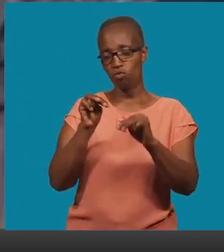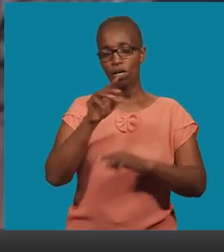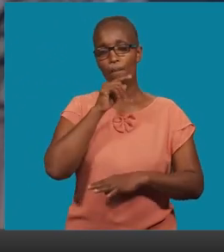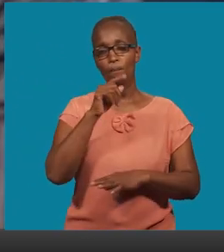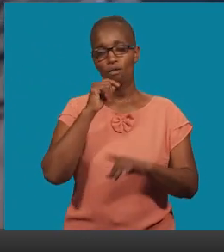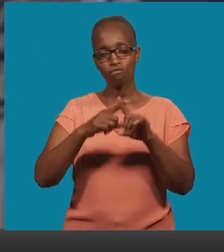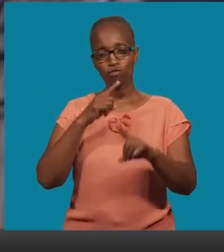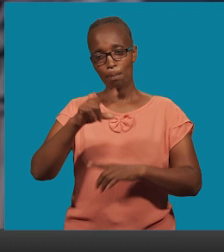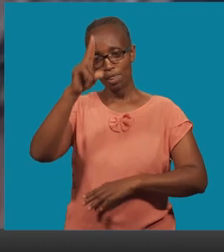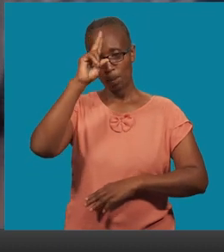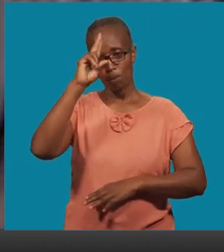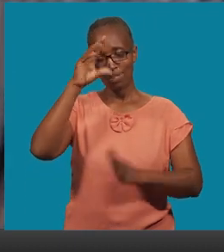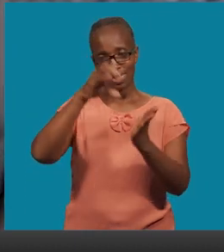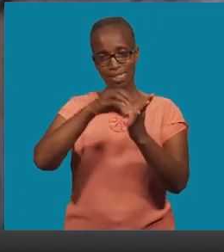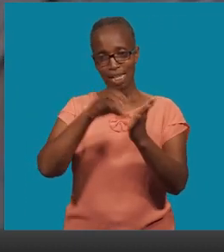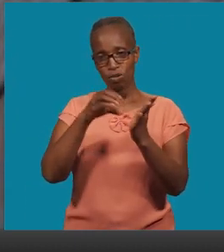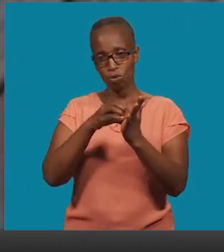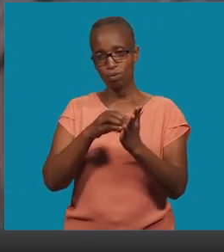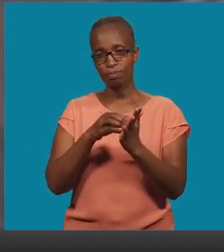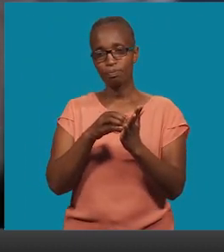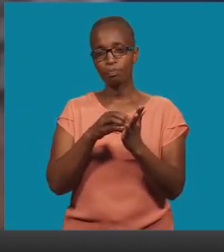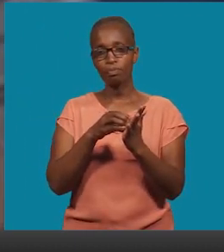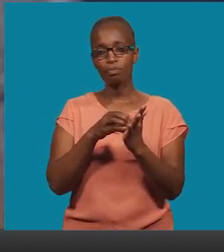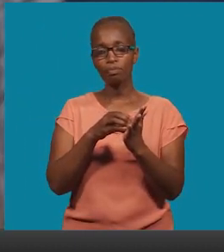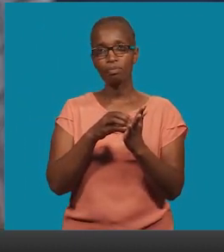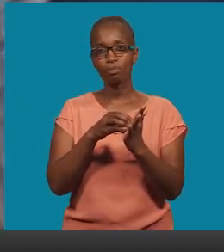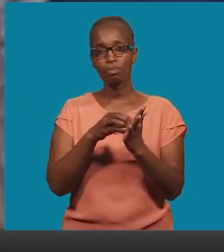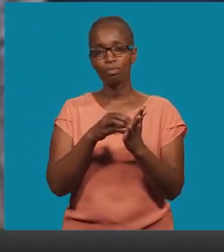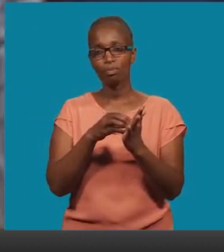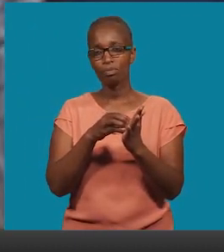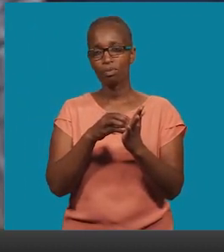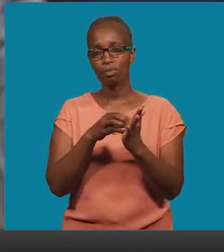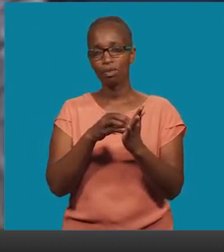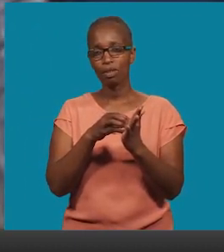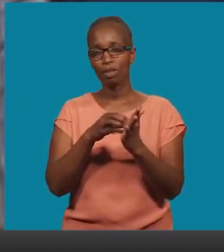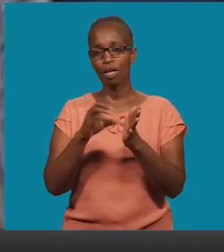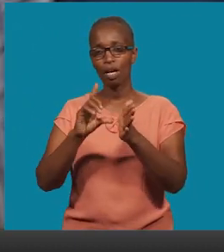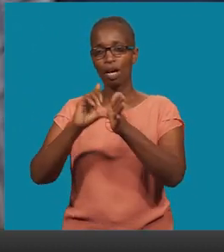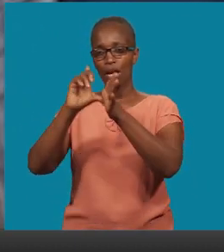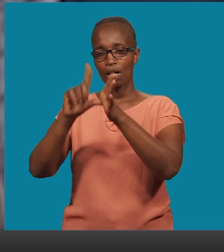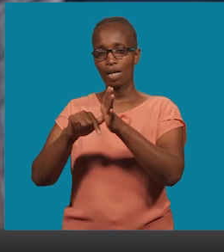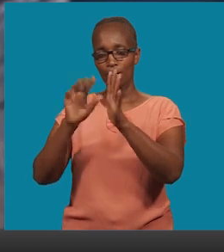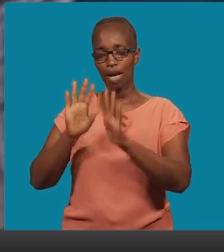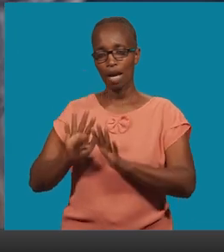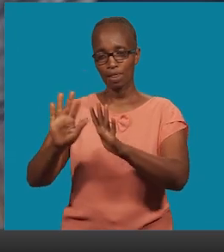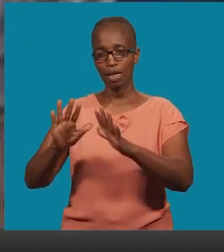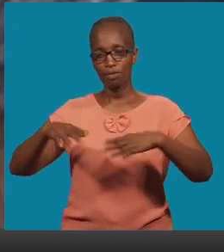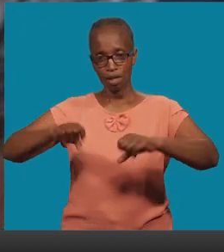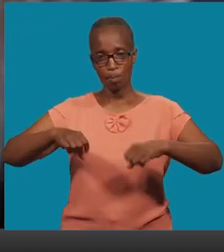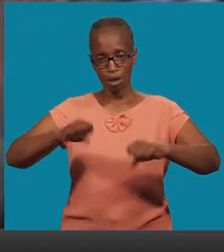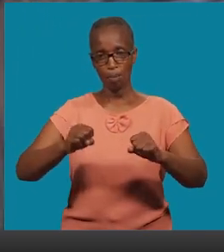short, even as we speak, there is still some form of